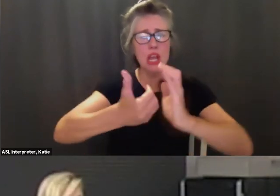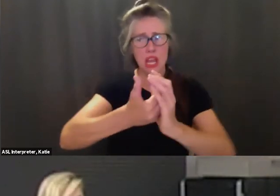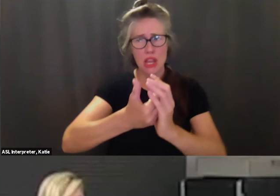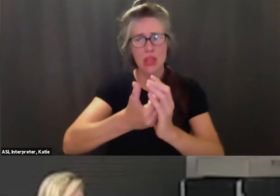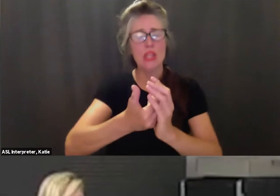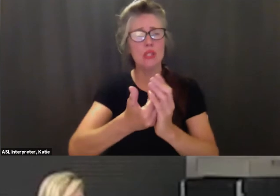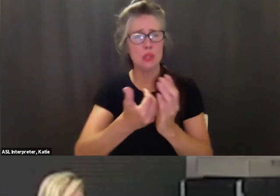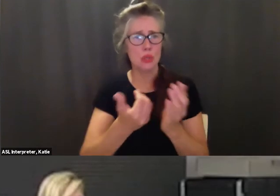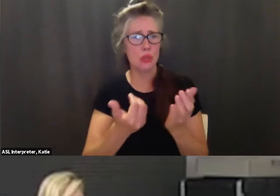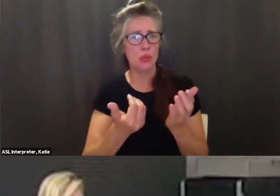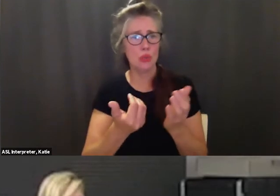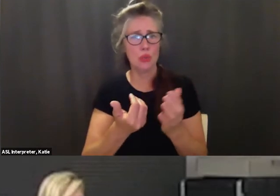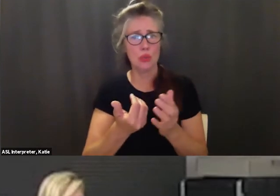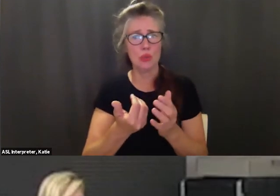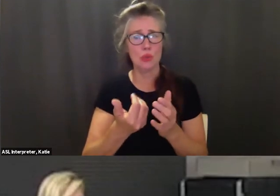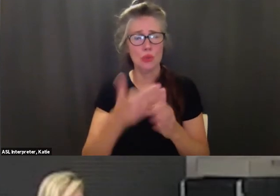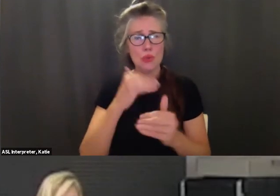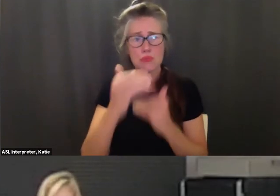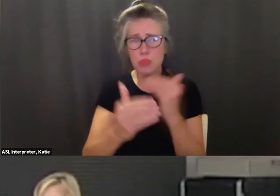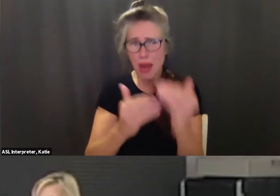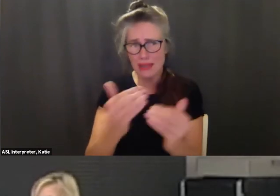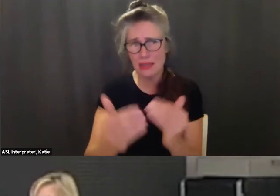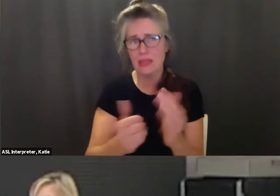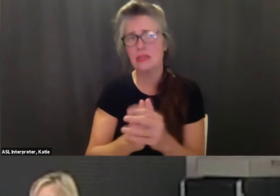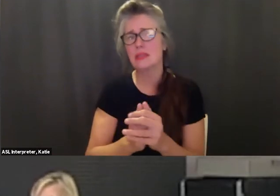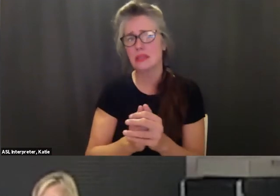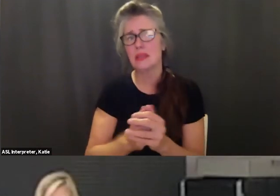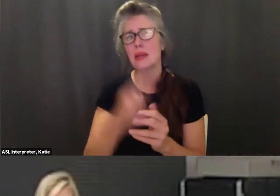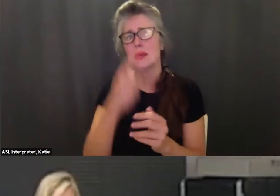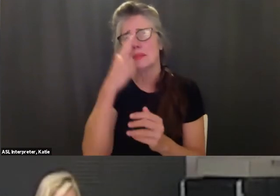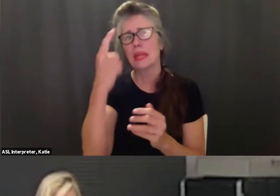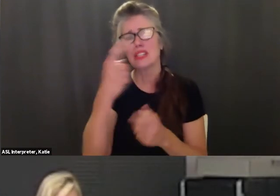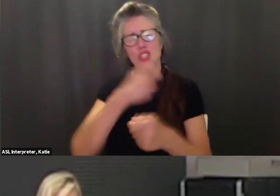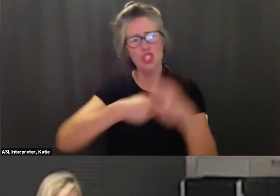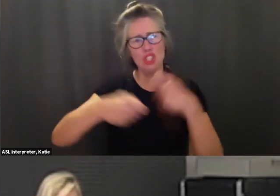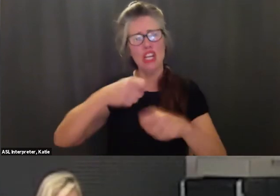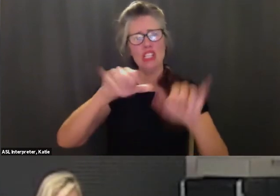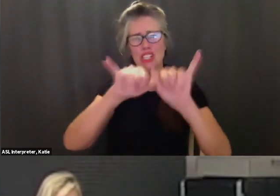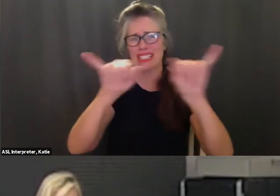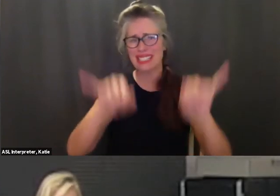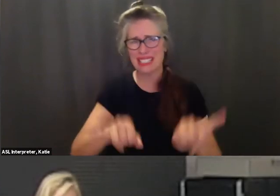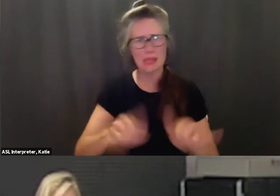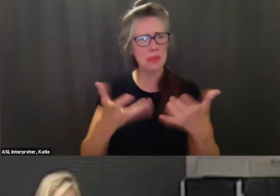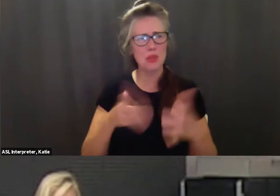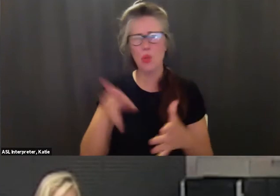this new process, in this new system that we are implementing.